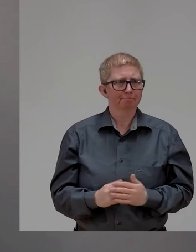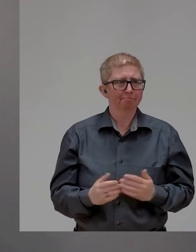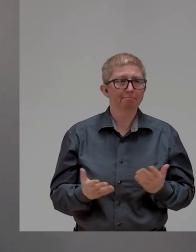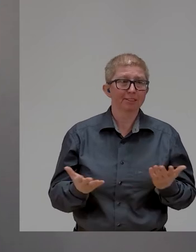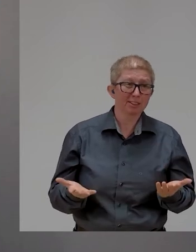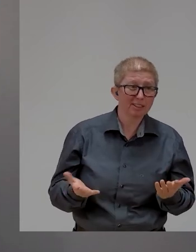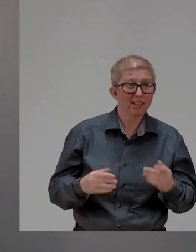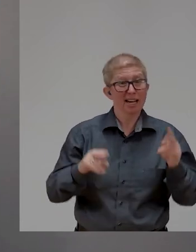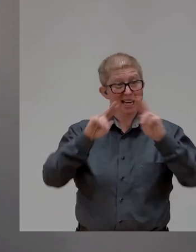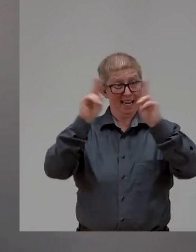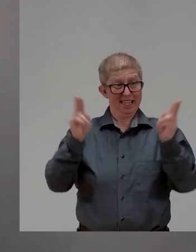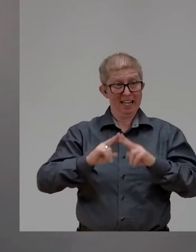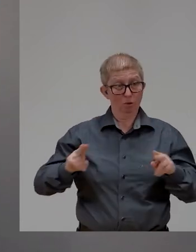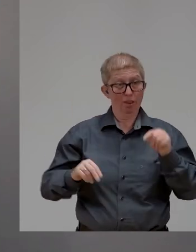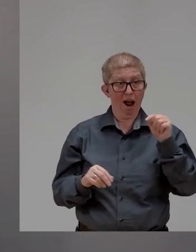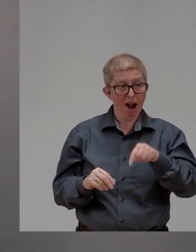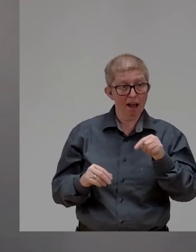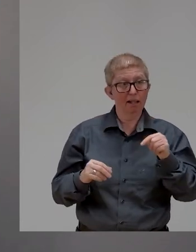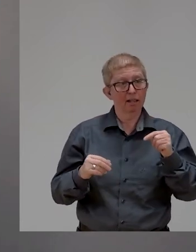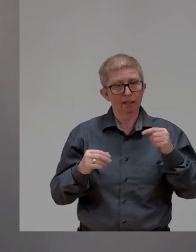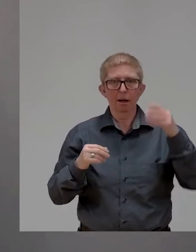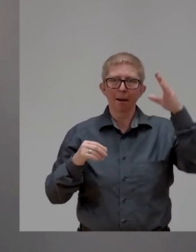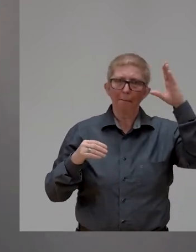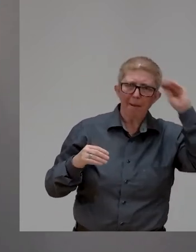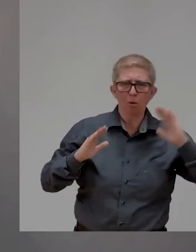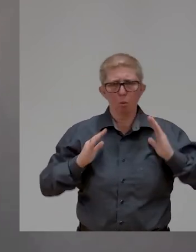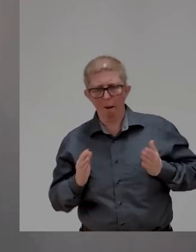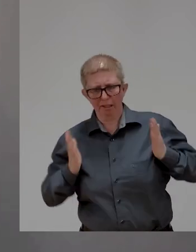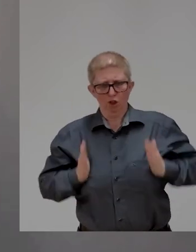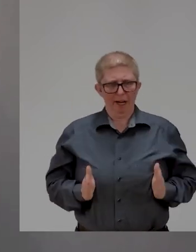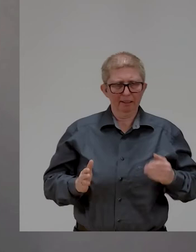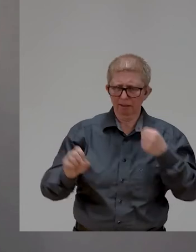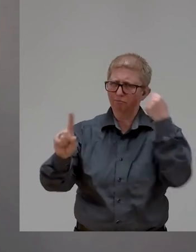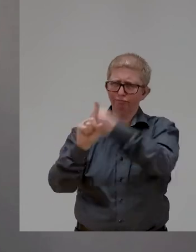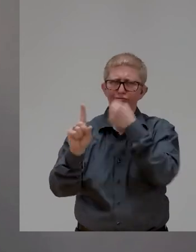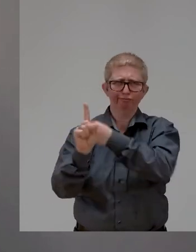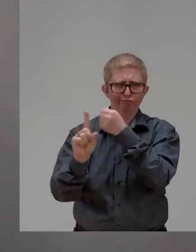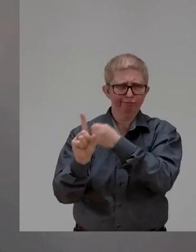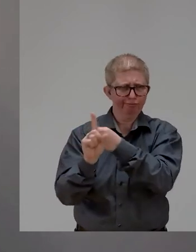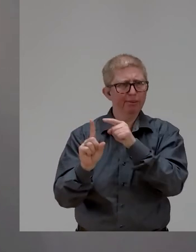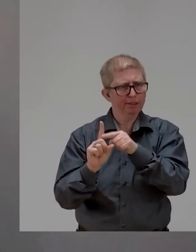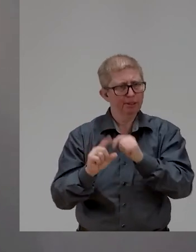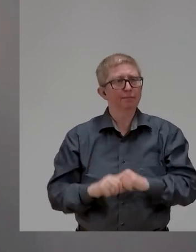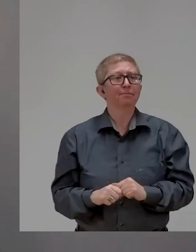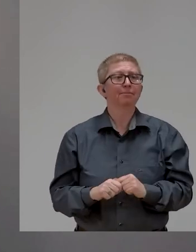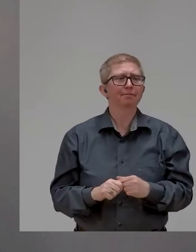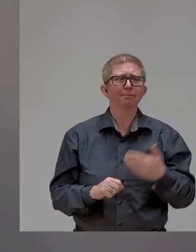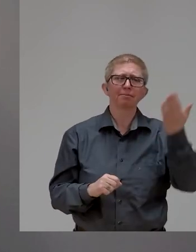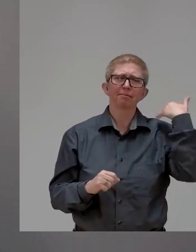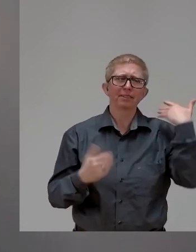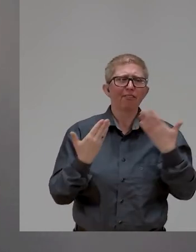international gender advocate and champion, like myself, and has been passionate about